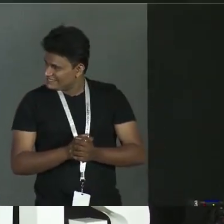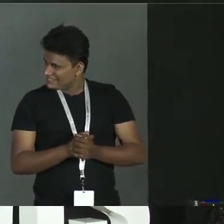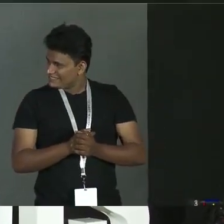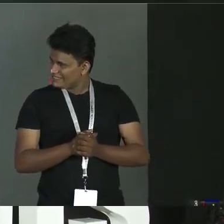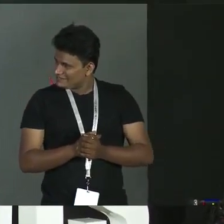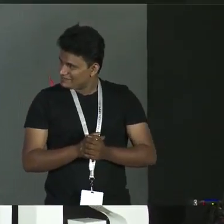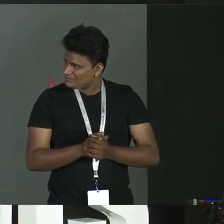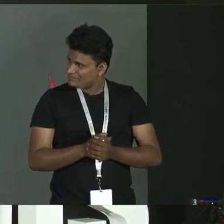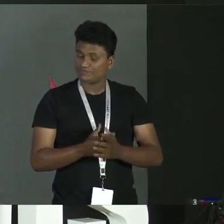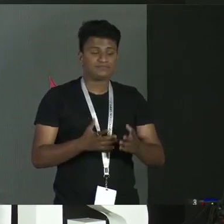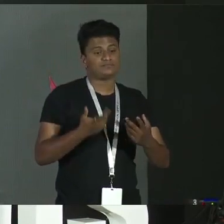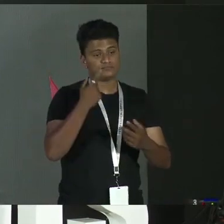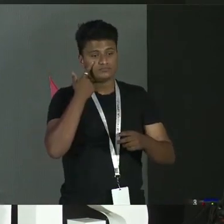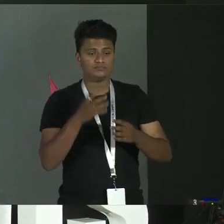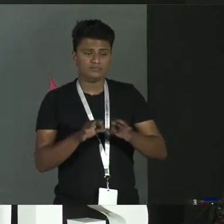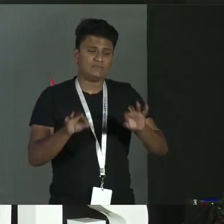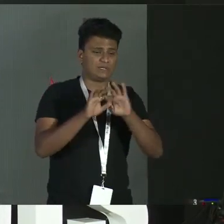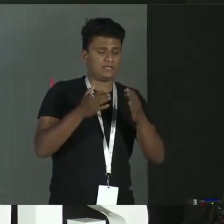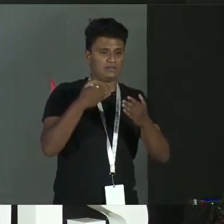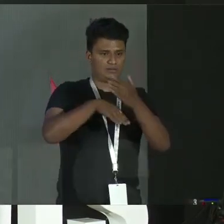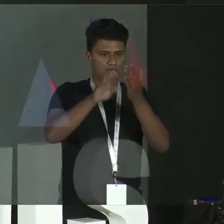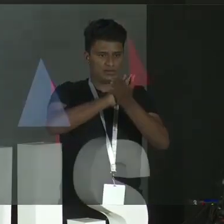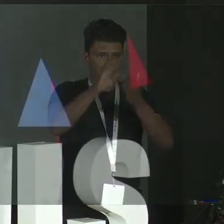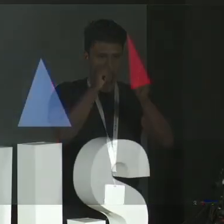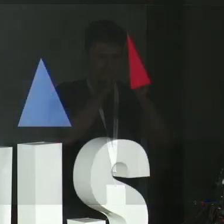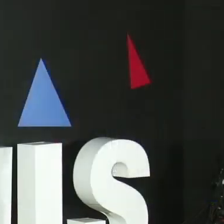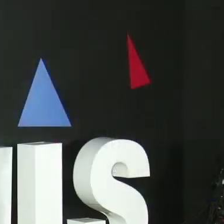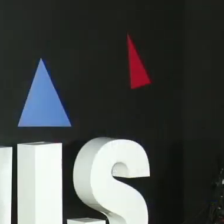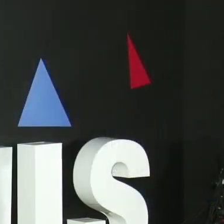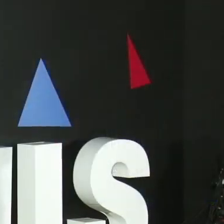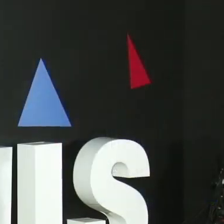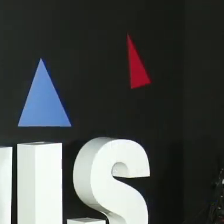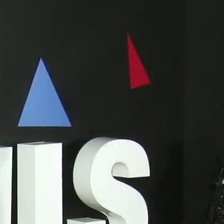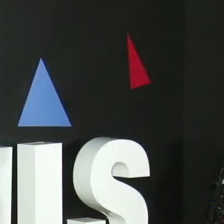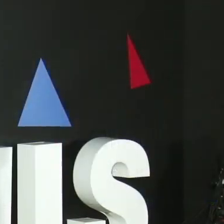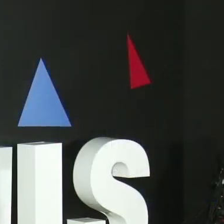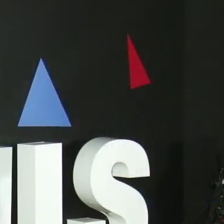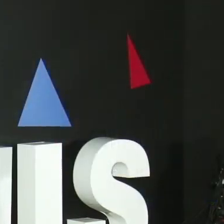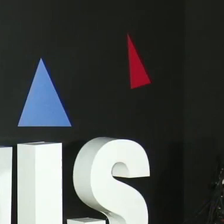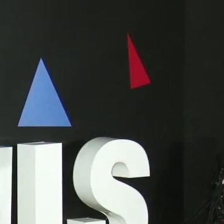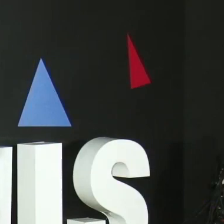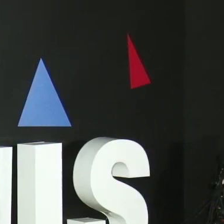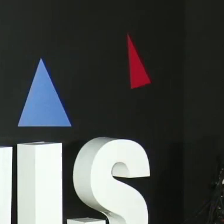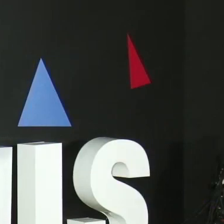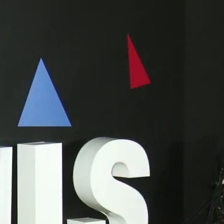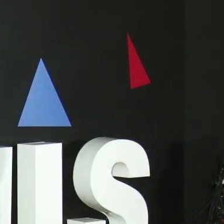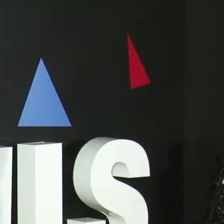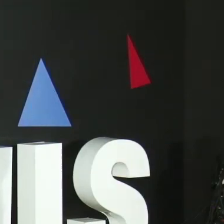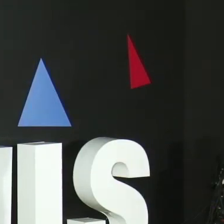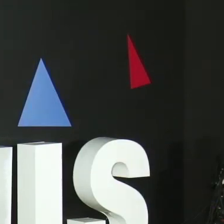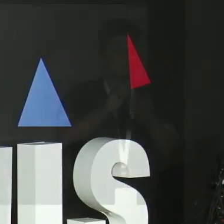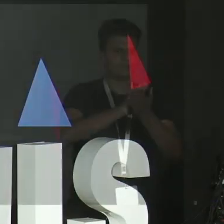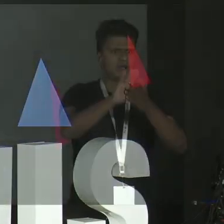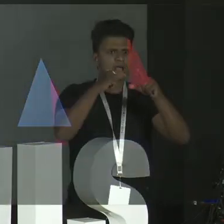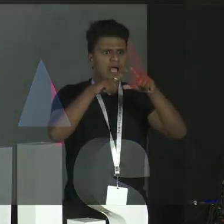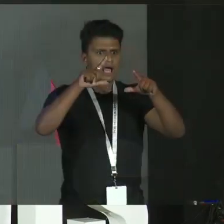It's important to know that Harvard has changed throughout its history. Helen Keller was a